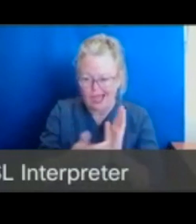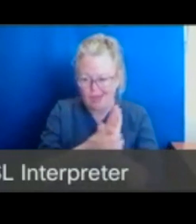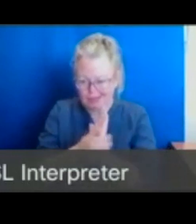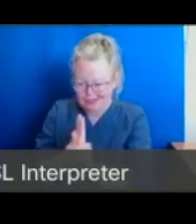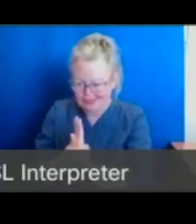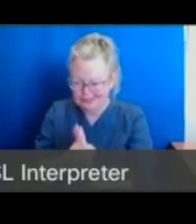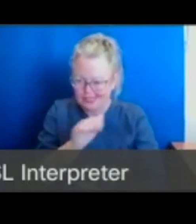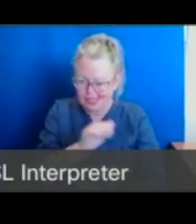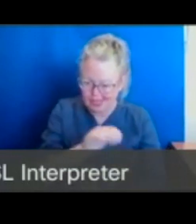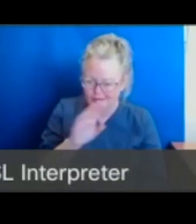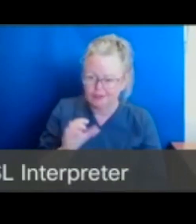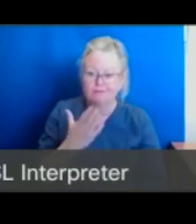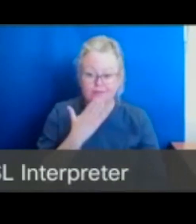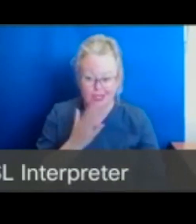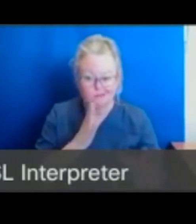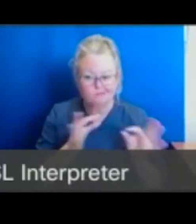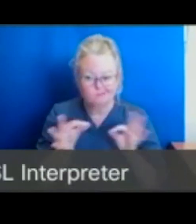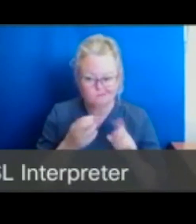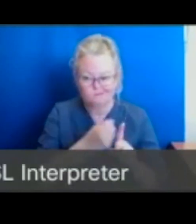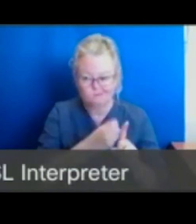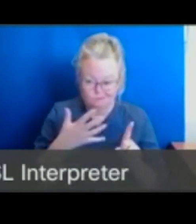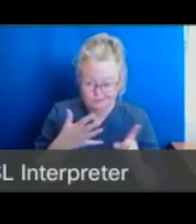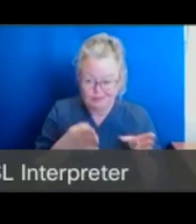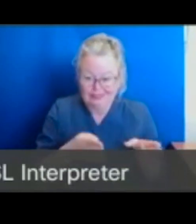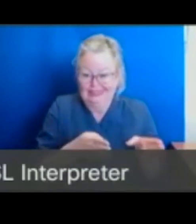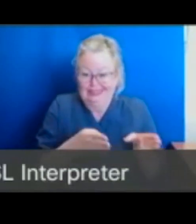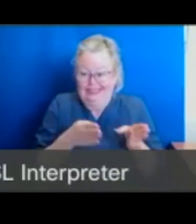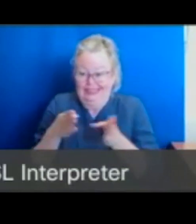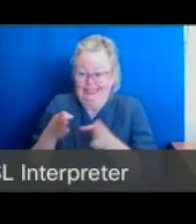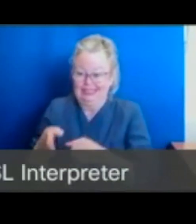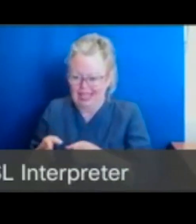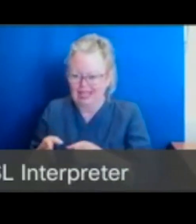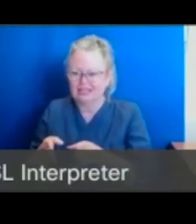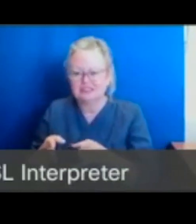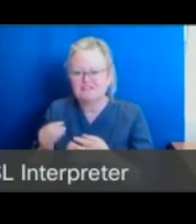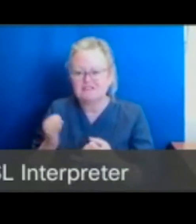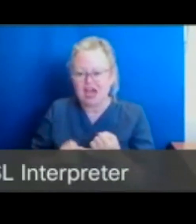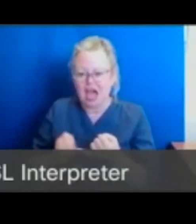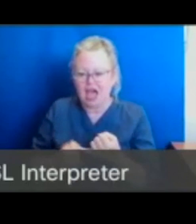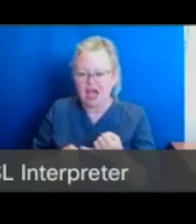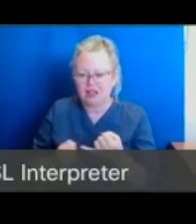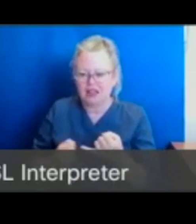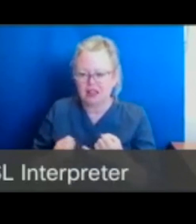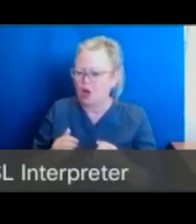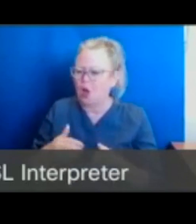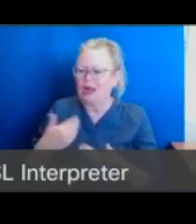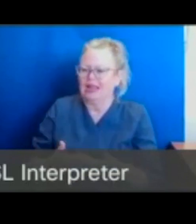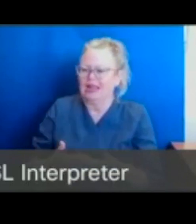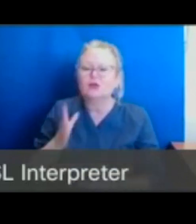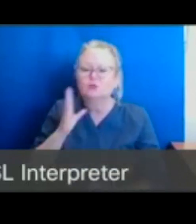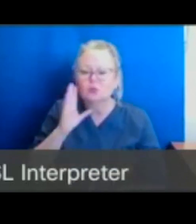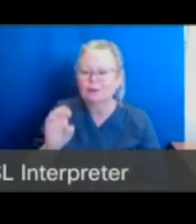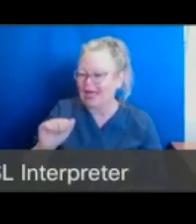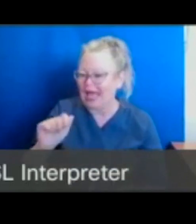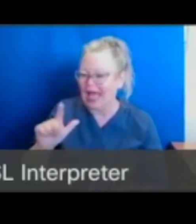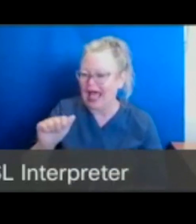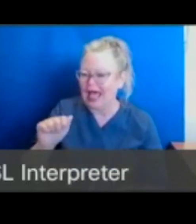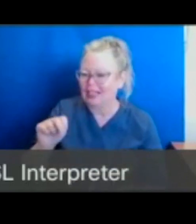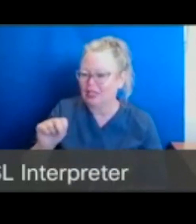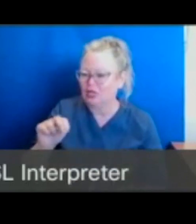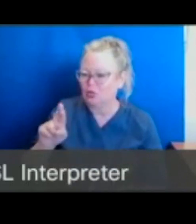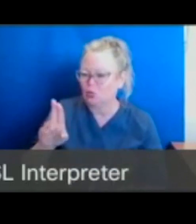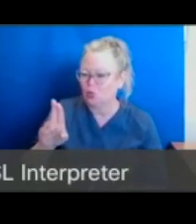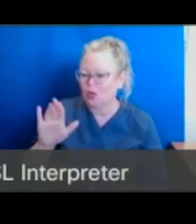questions. As we're going to get ready to hear again from Alan Ruby, who's going to talk a little bit about the